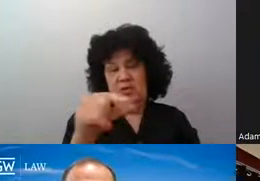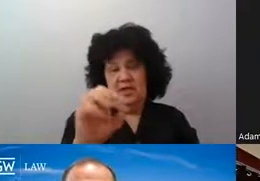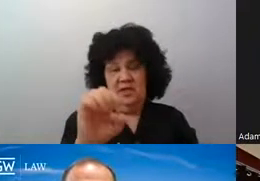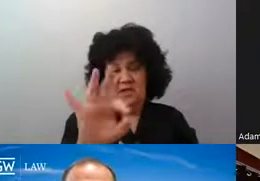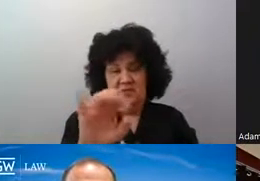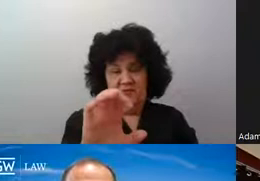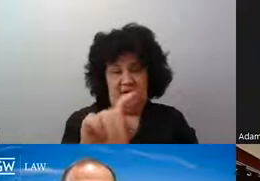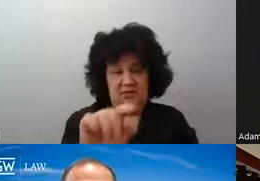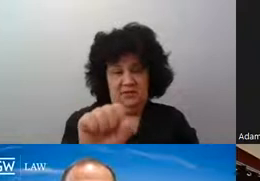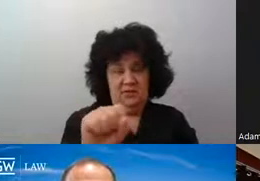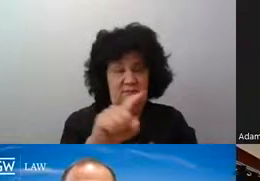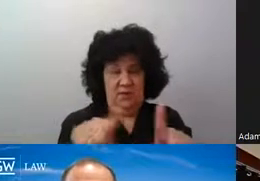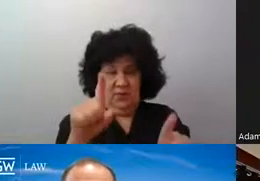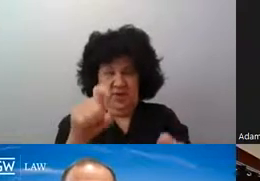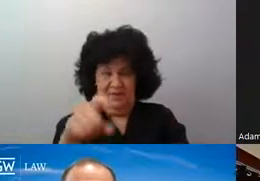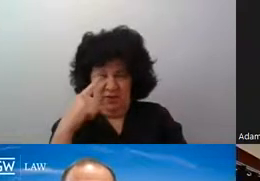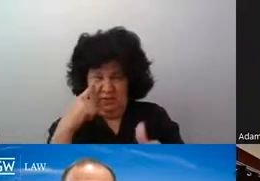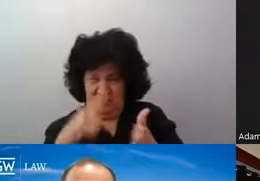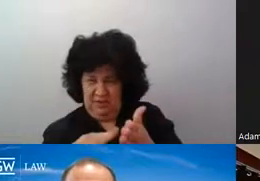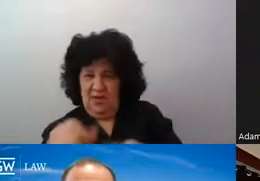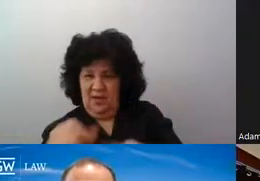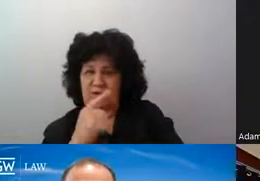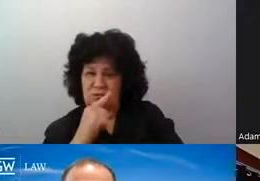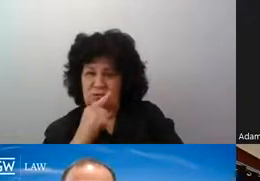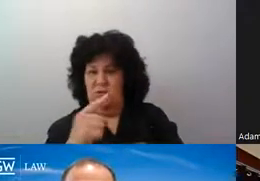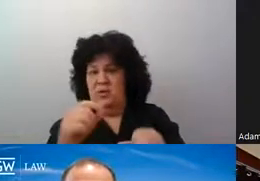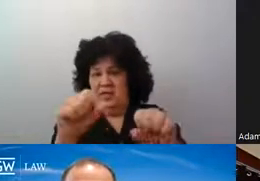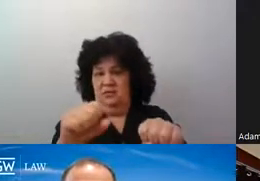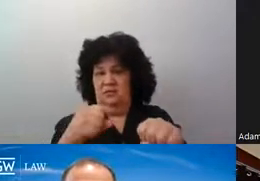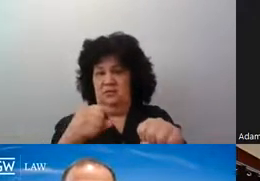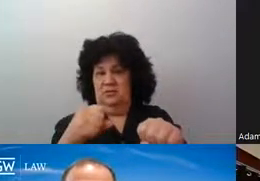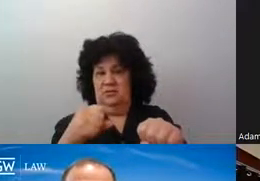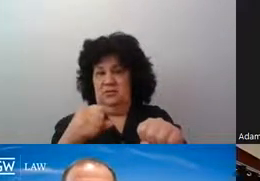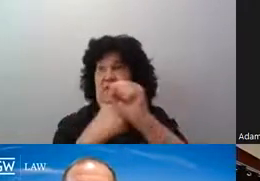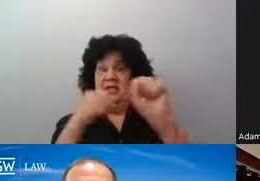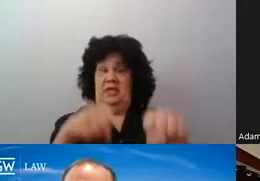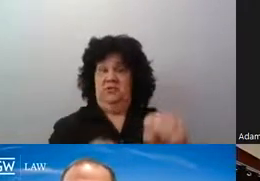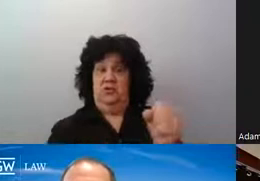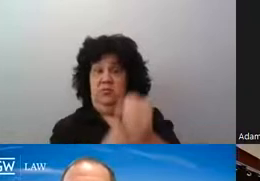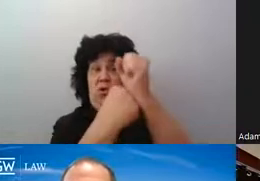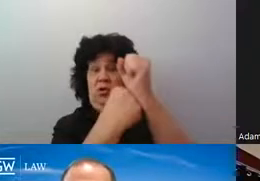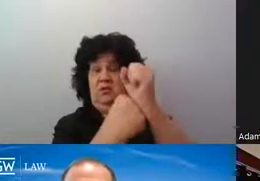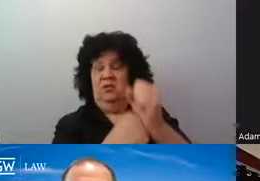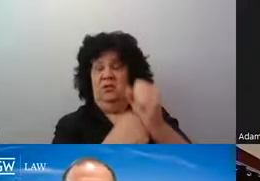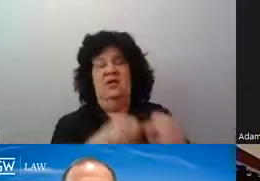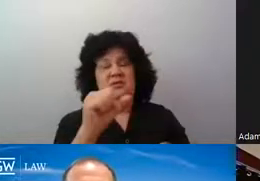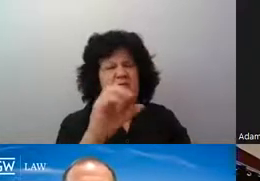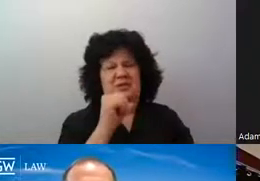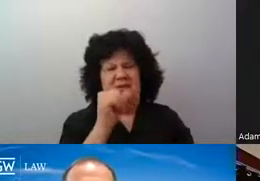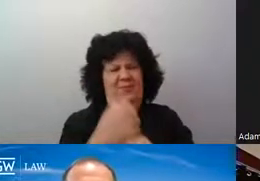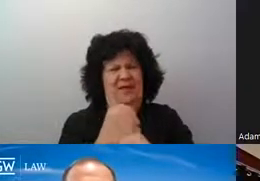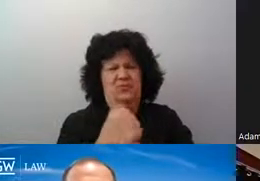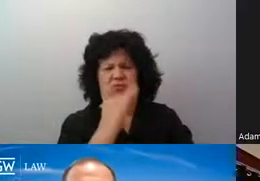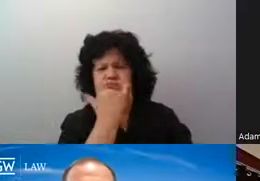can actually support structurally the green roof, then you've made absolutely the wrong decision. So when you go into